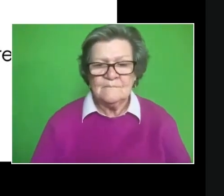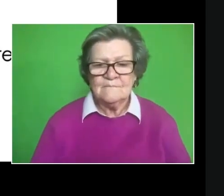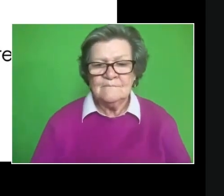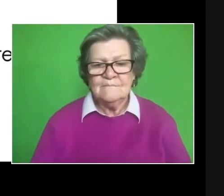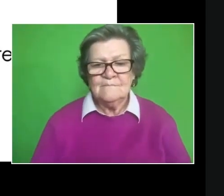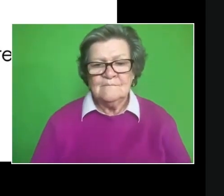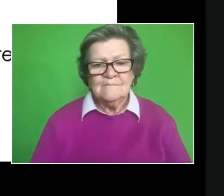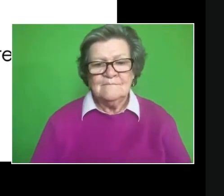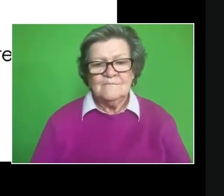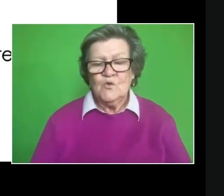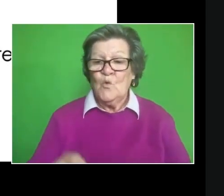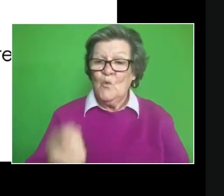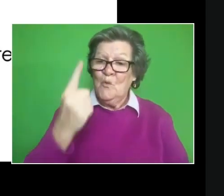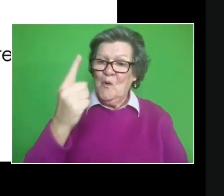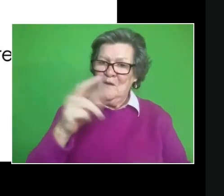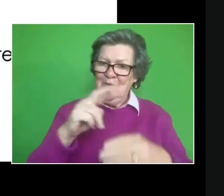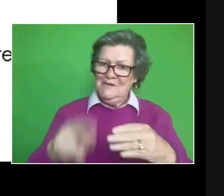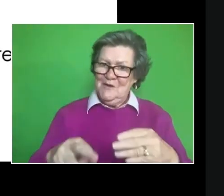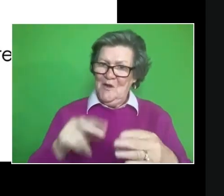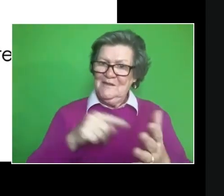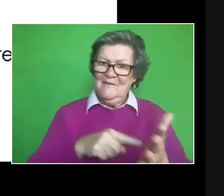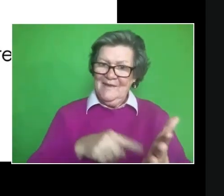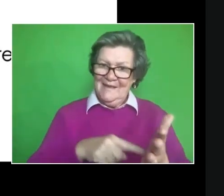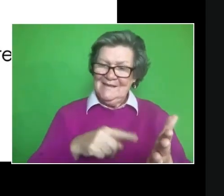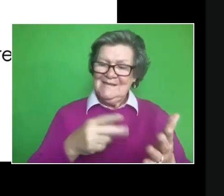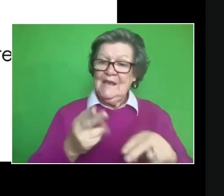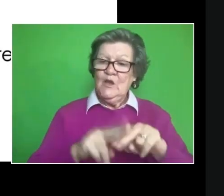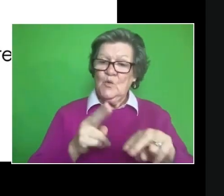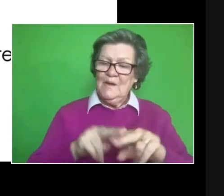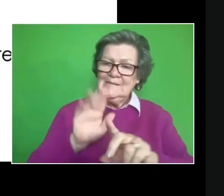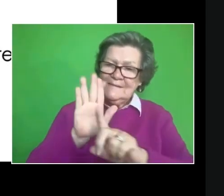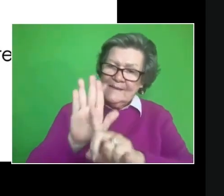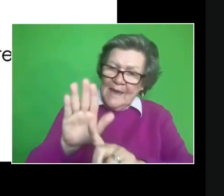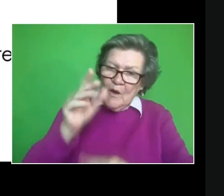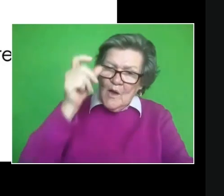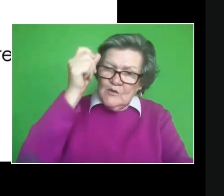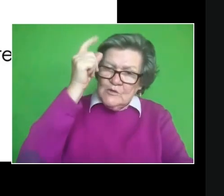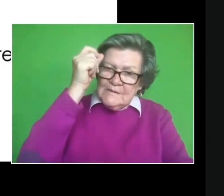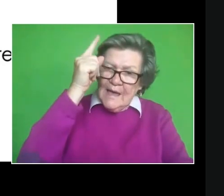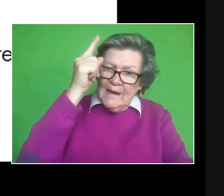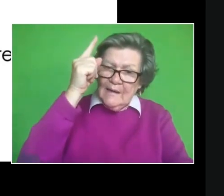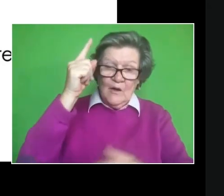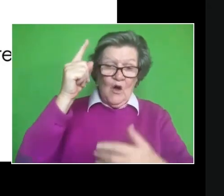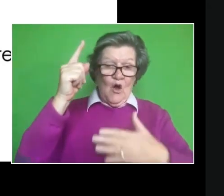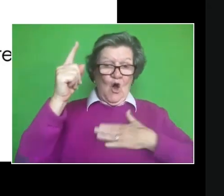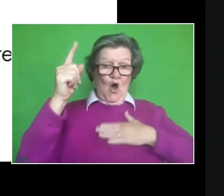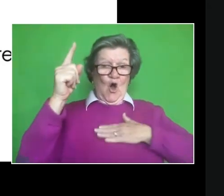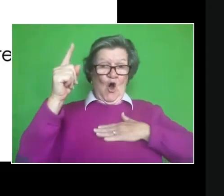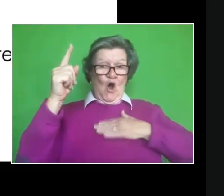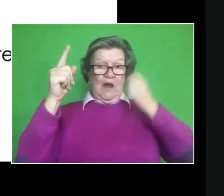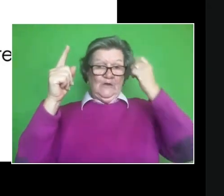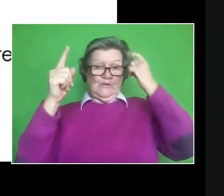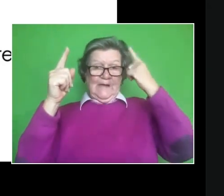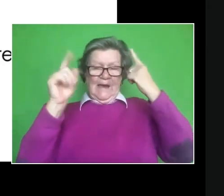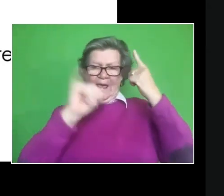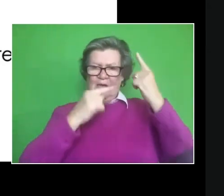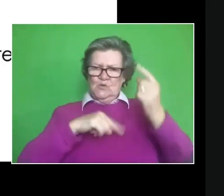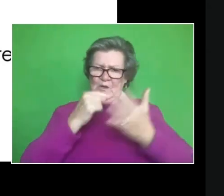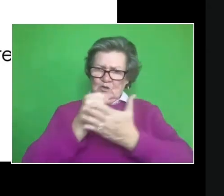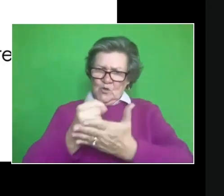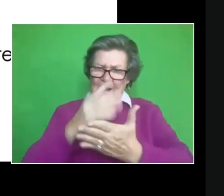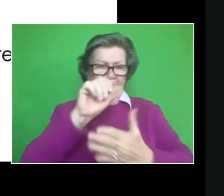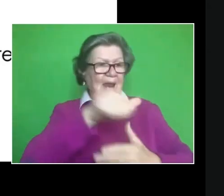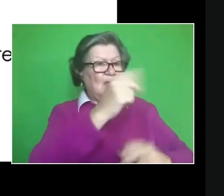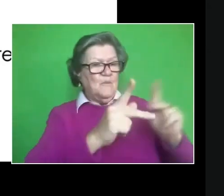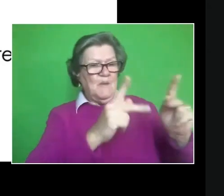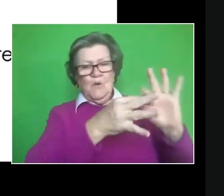one of the results of this is that it increases the understanding in terms of our understanding as treaters and also other people in the team. They